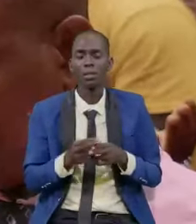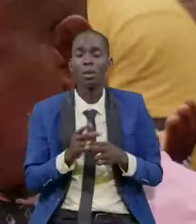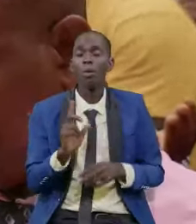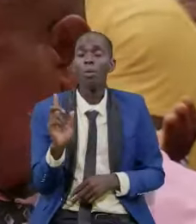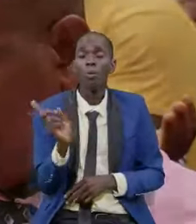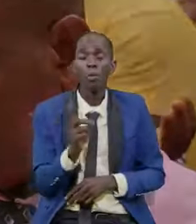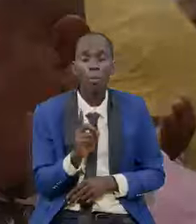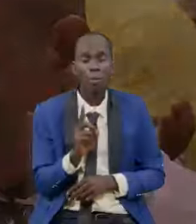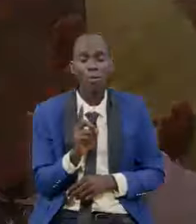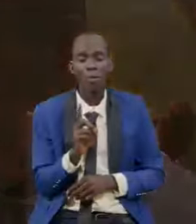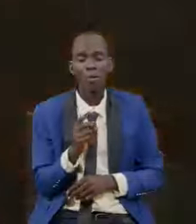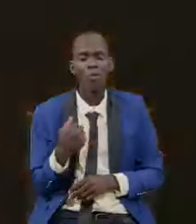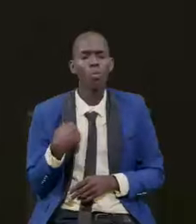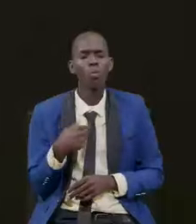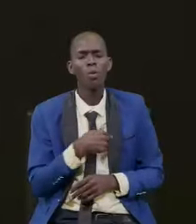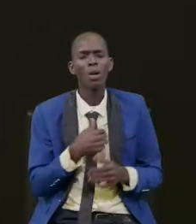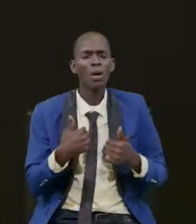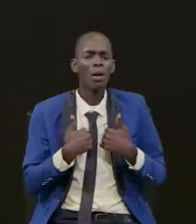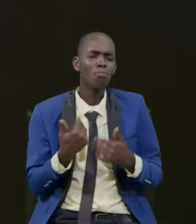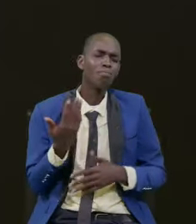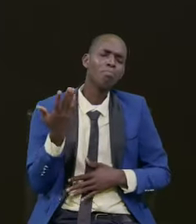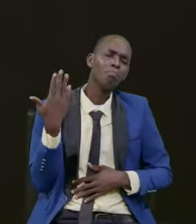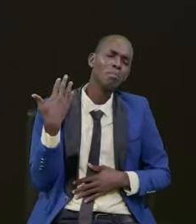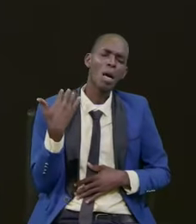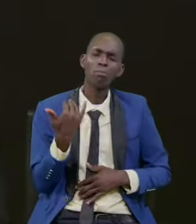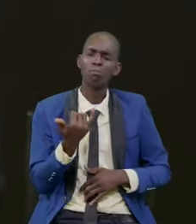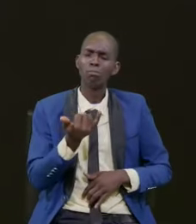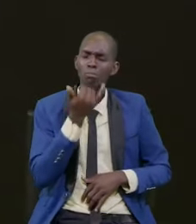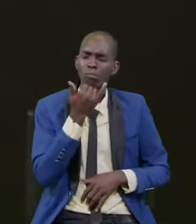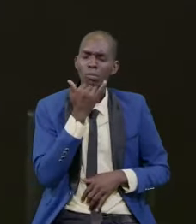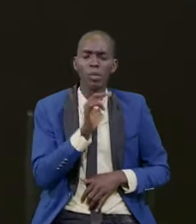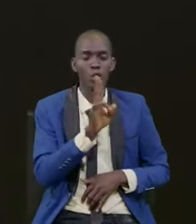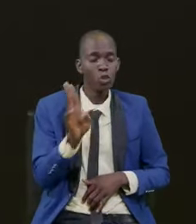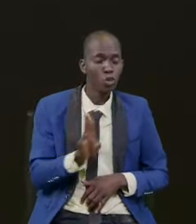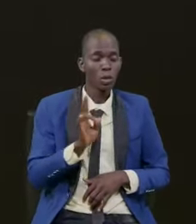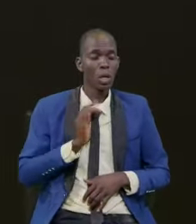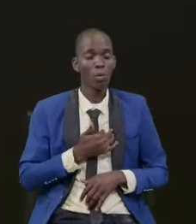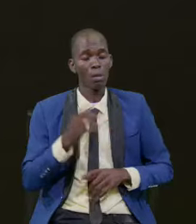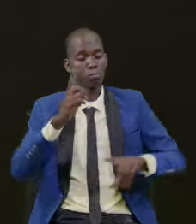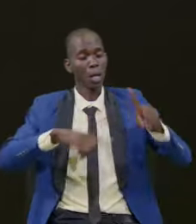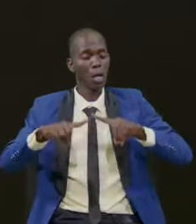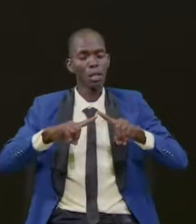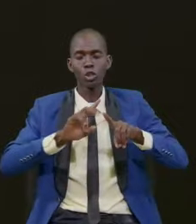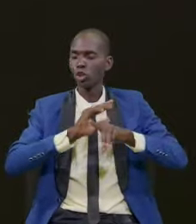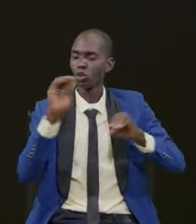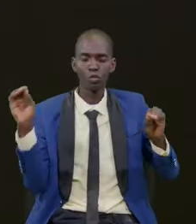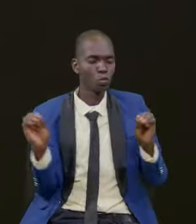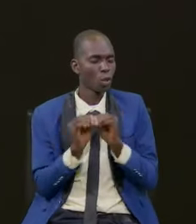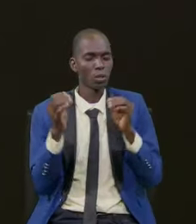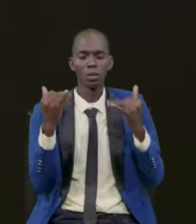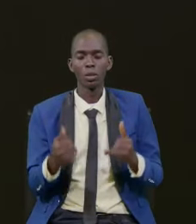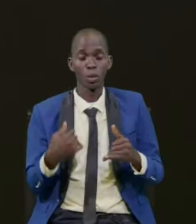Where we have misused our tongue, no more. We'll now